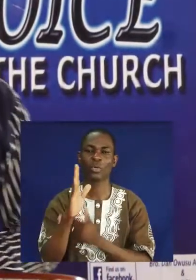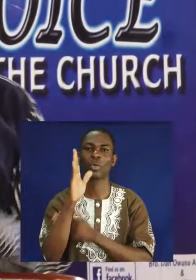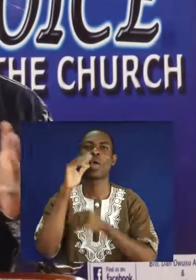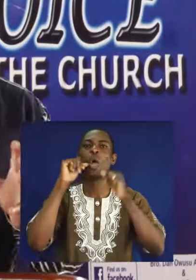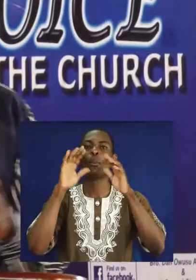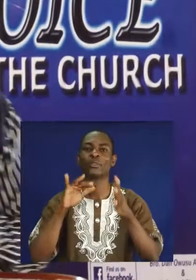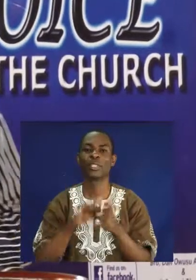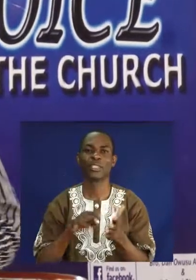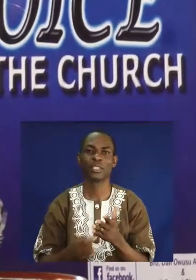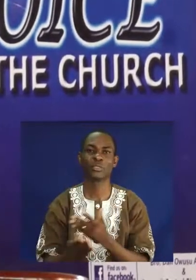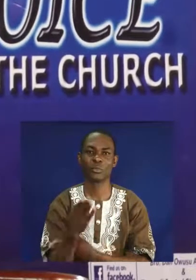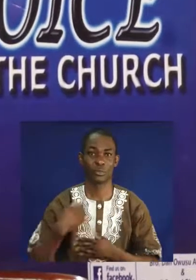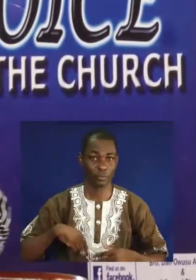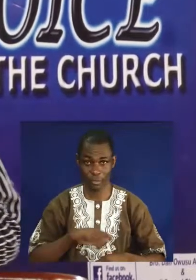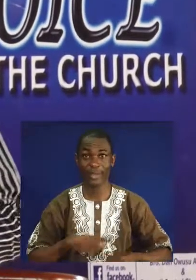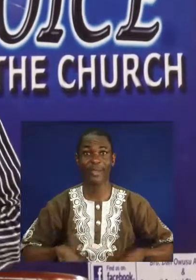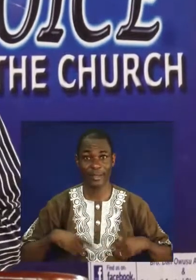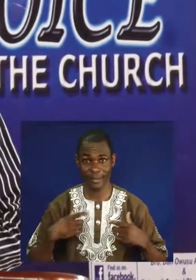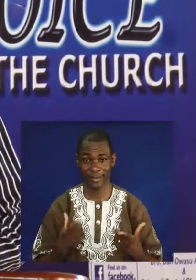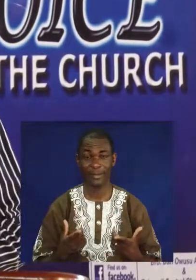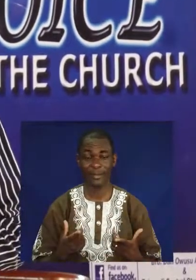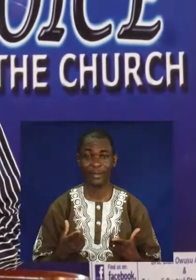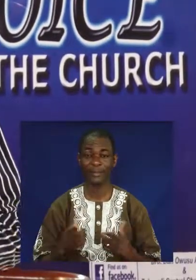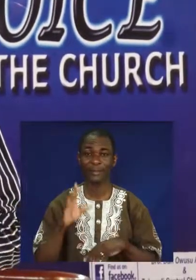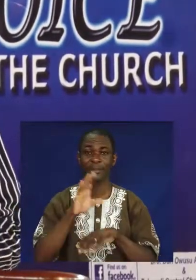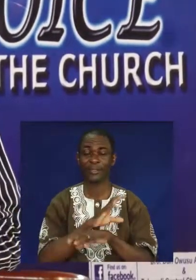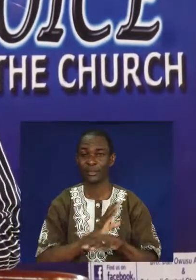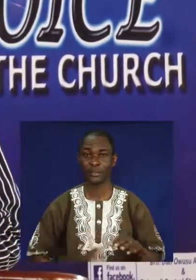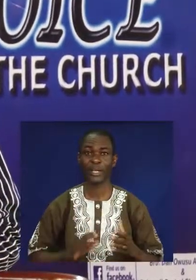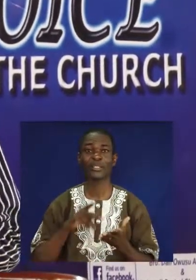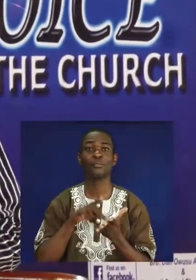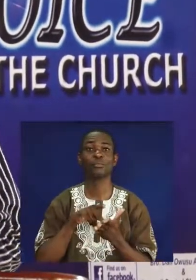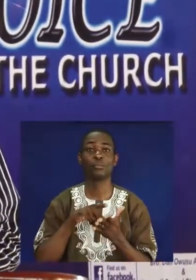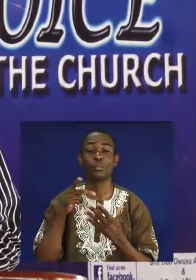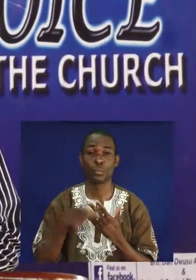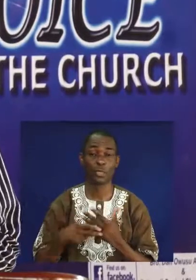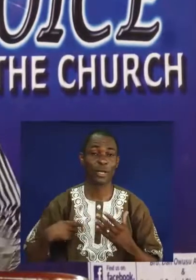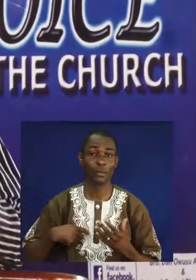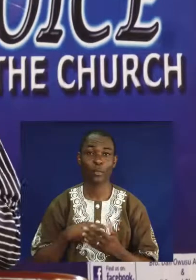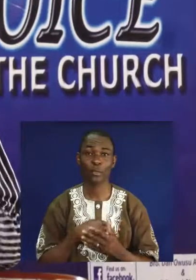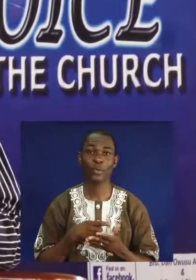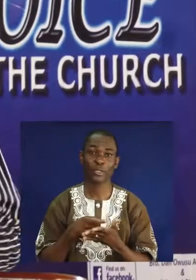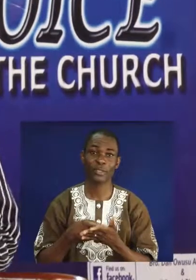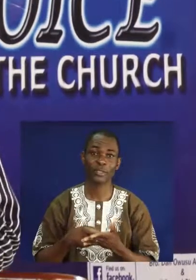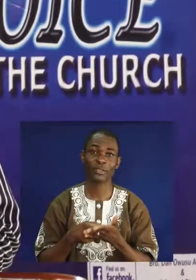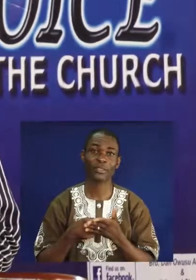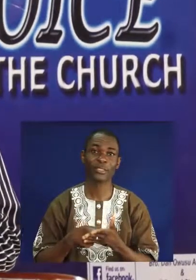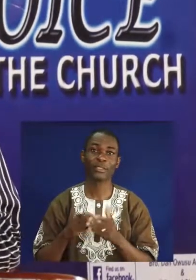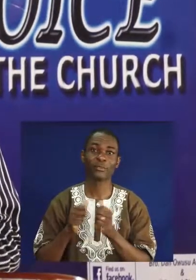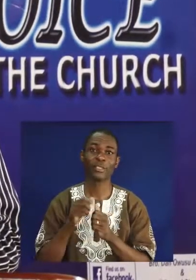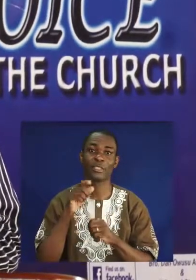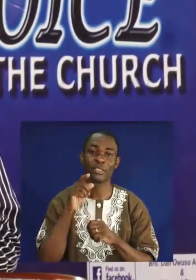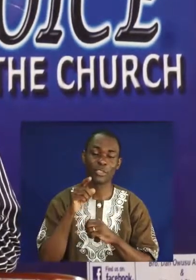Good morning. Awurade ehyira wo sɛdeɛ anɔpa nsue na so kan Accra ateasefoɔ ho. Church of Christ, edwumadie a yɛne wo ɛkasa